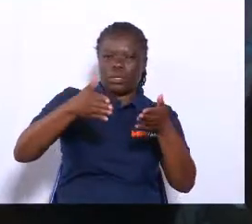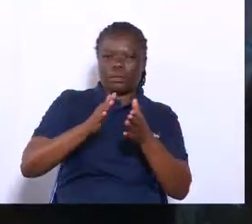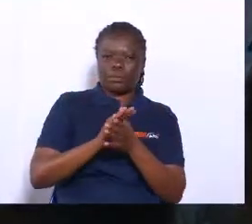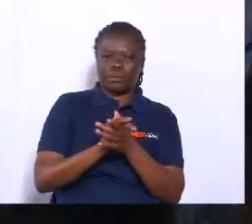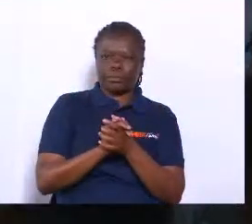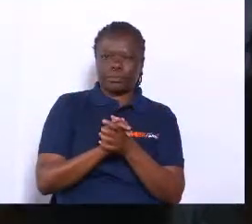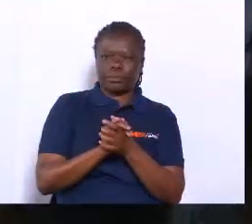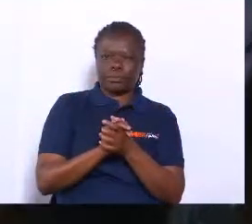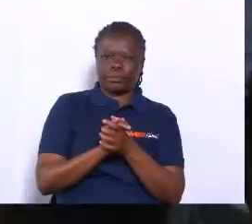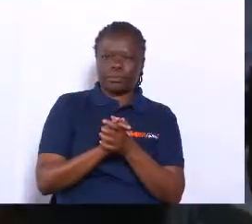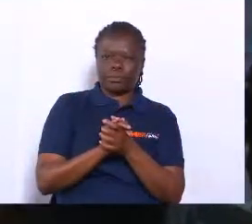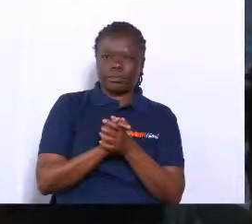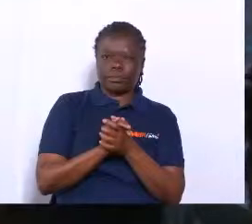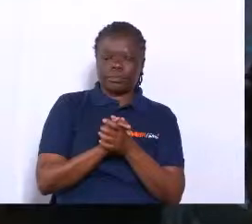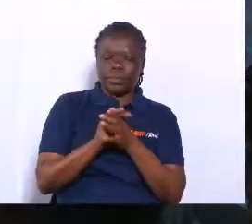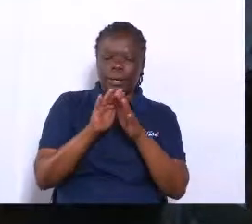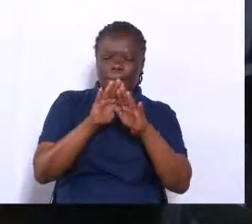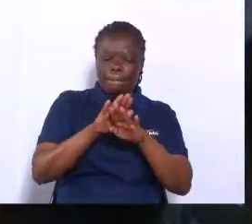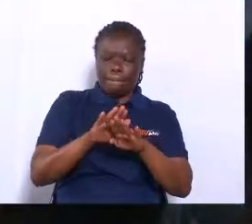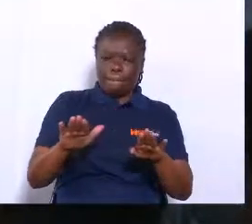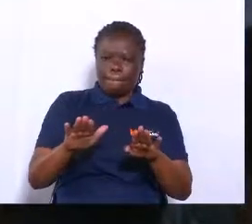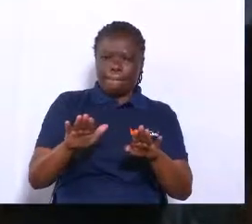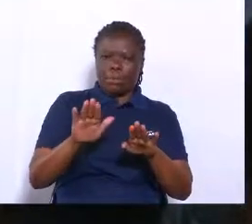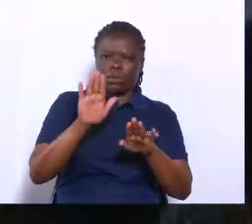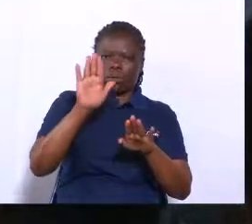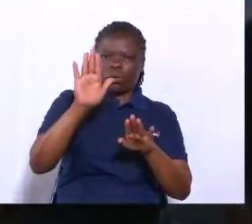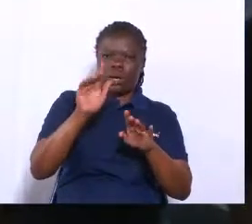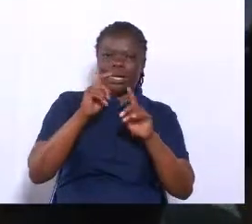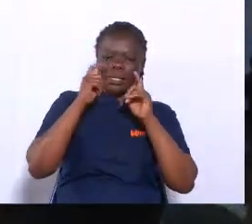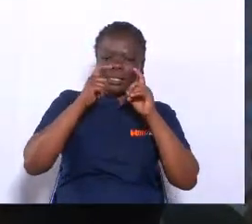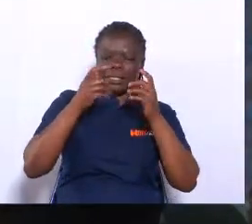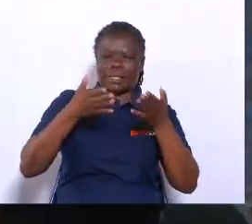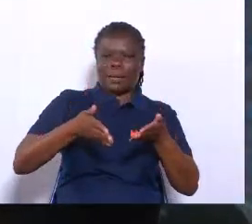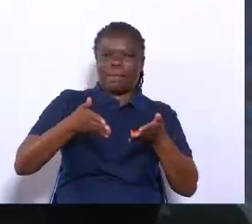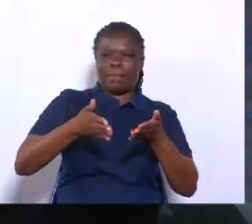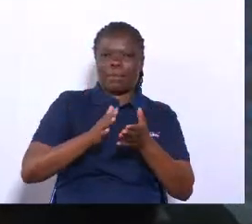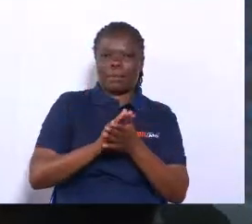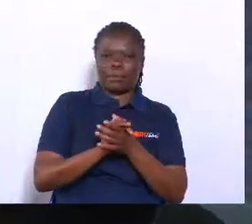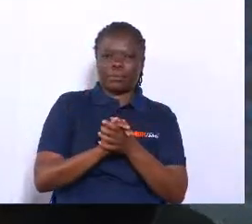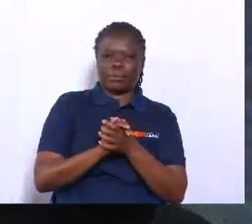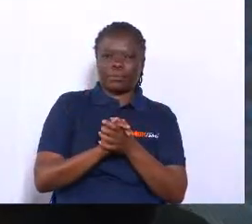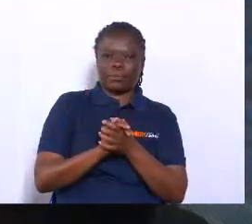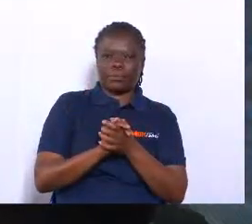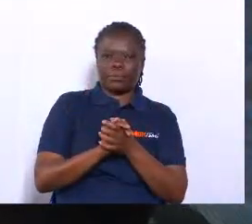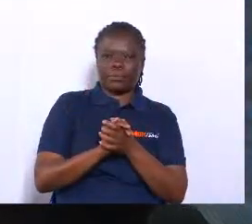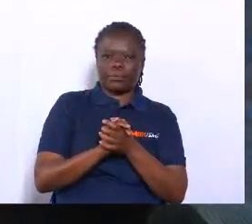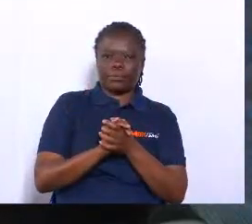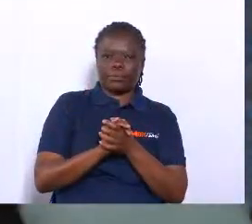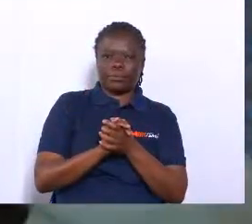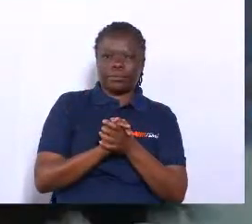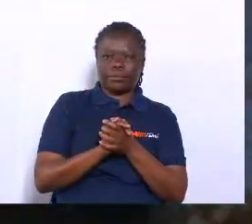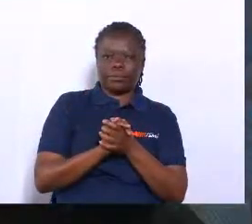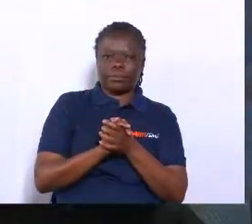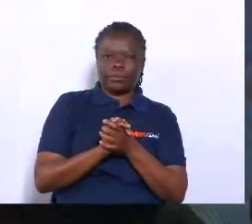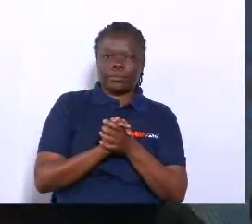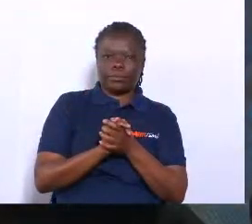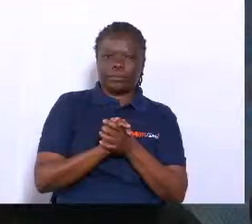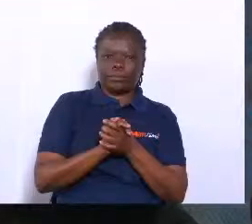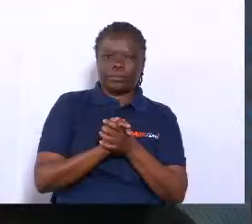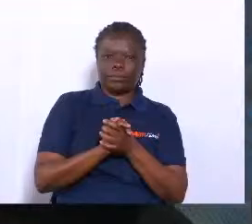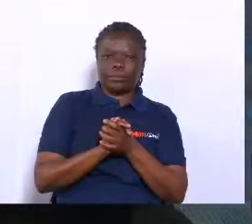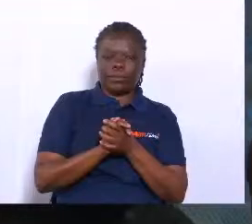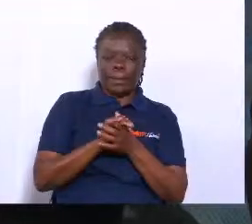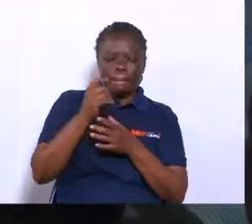leo. Lay your sins here. Naomba uweze kuletea shida zako na dhambi zako. Just